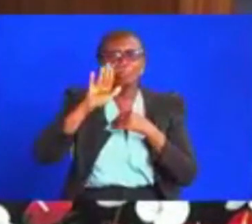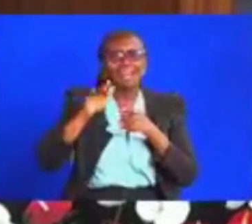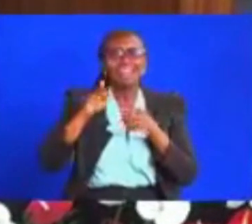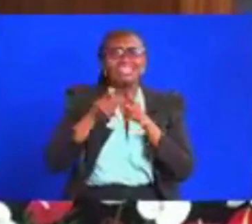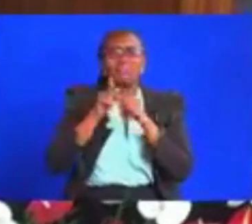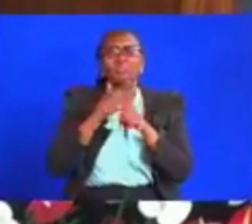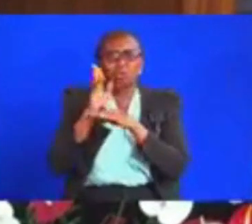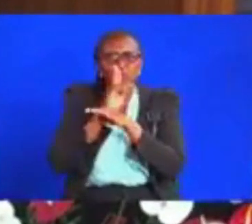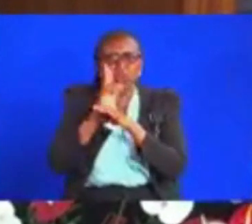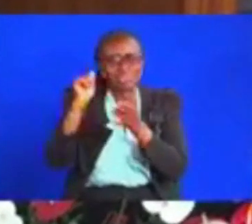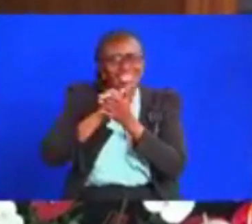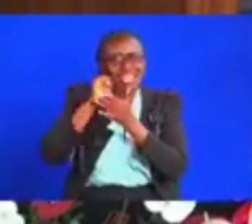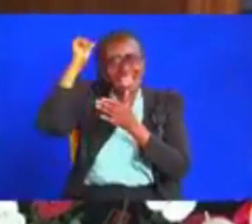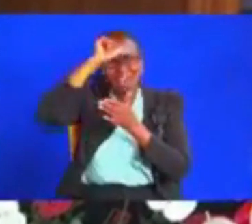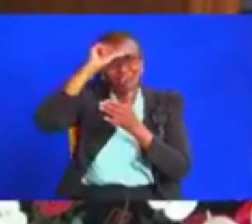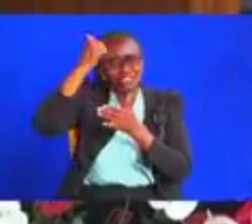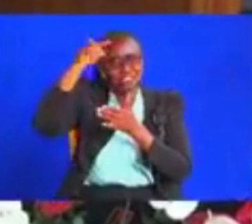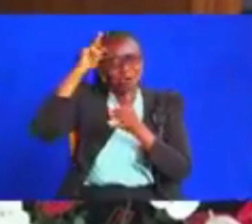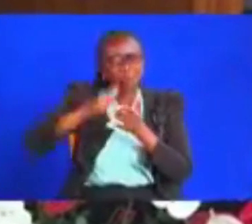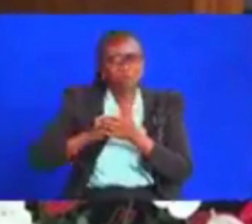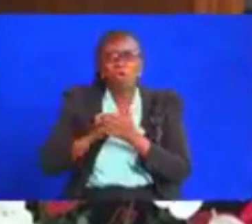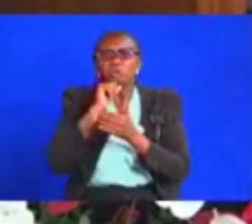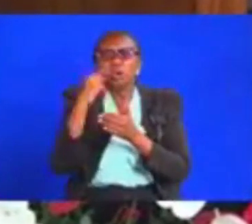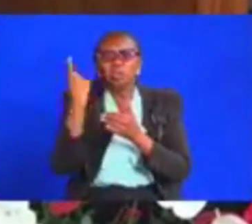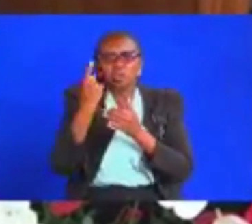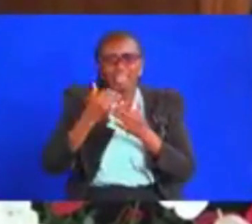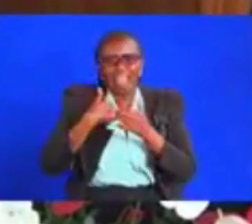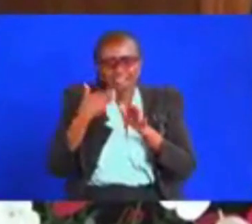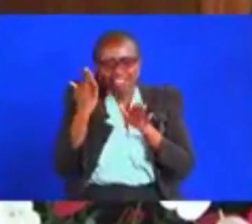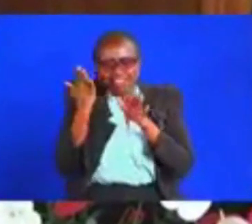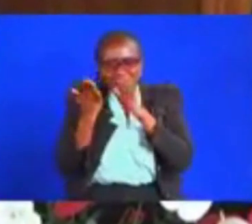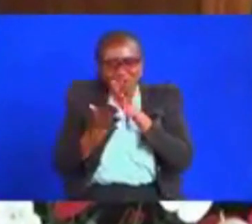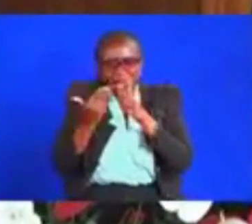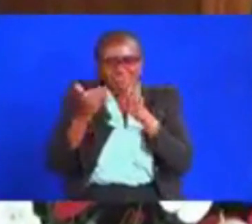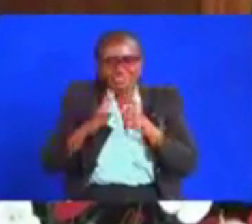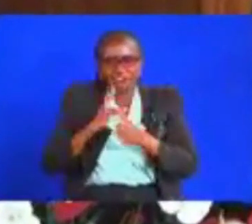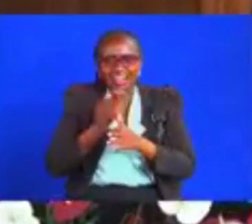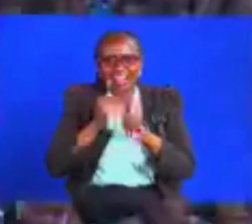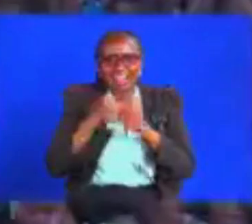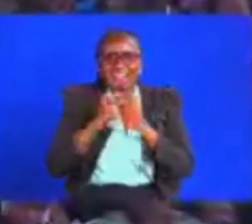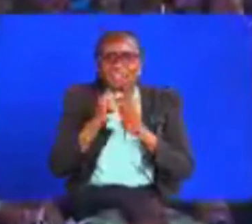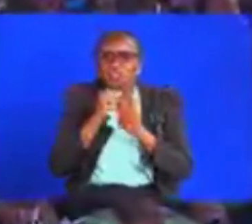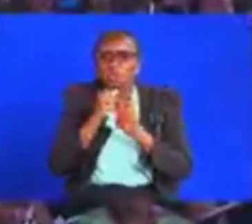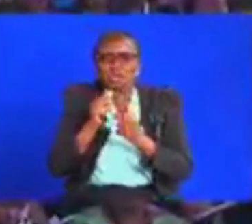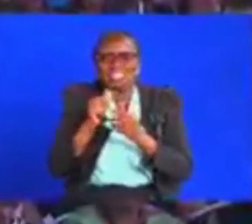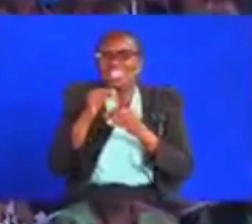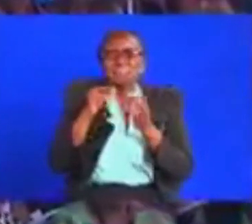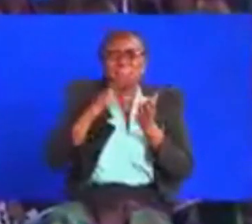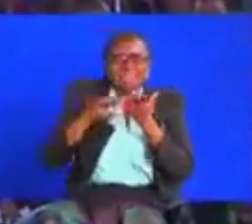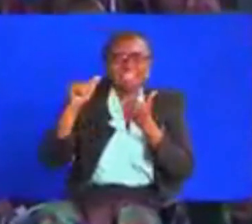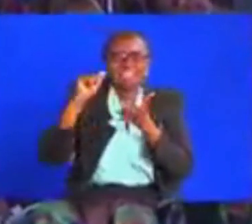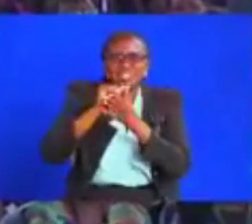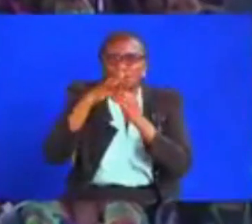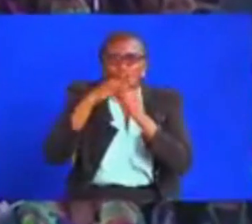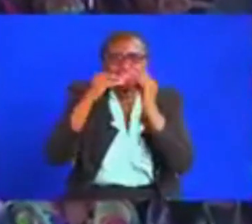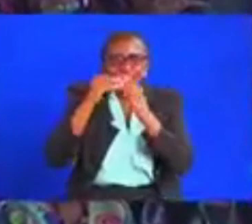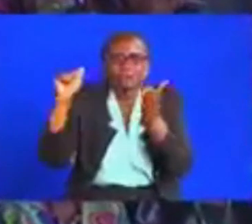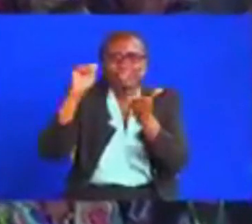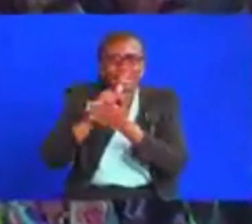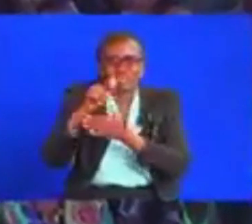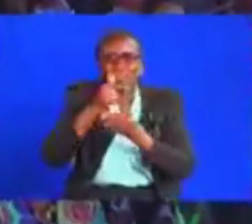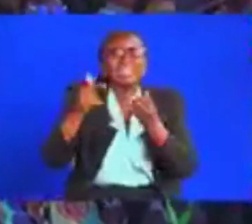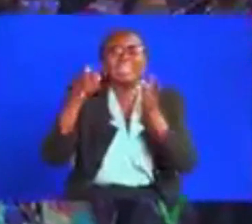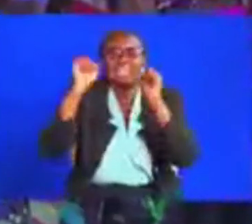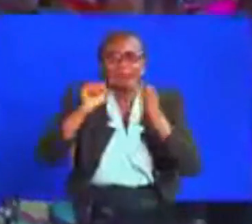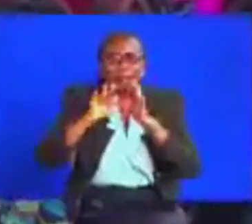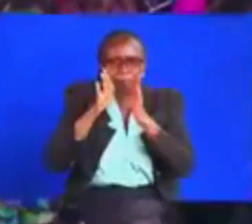that anointing for. Just because they are holding an envelope in front of us does not mean that we satisfy that guilt by laying hands on them. Let